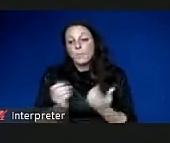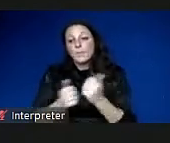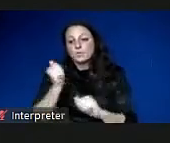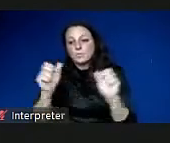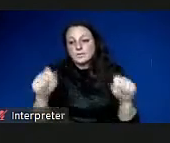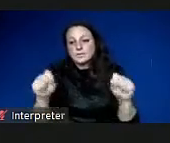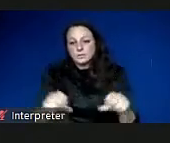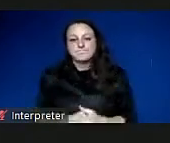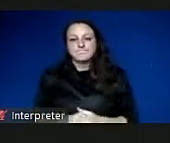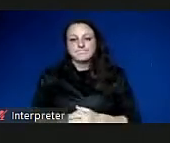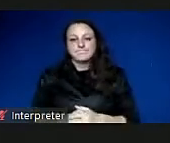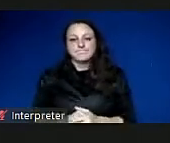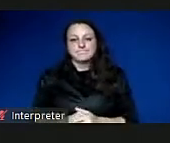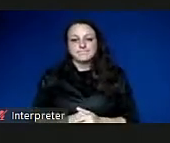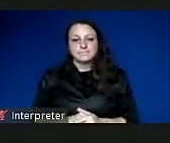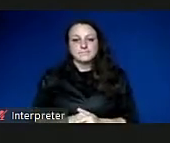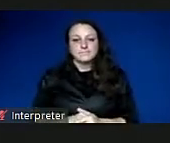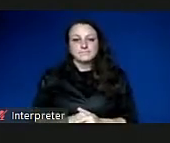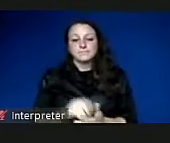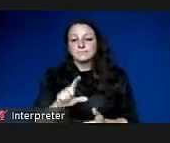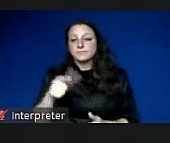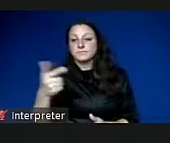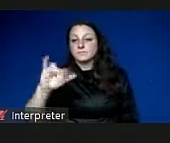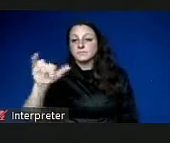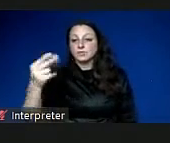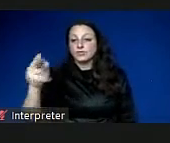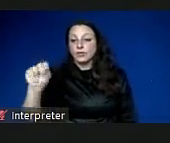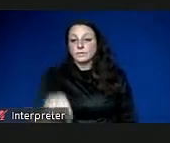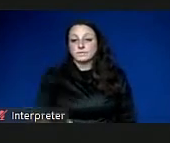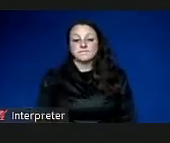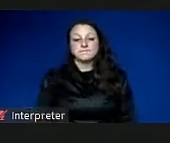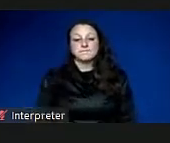Okay, let's move on to John Ingold.